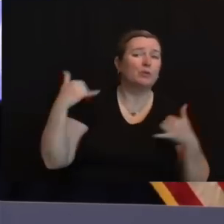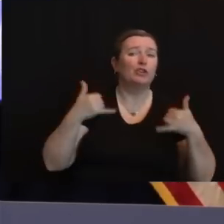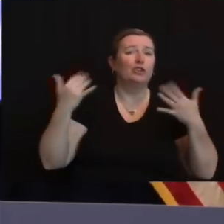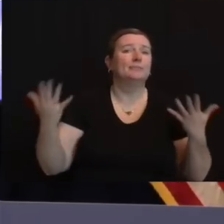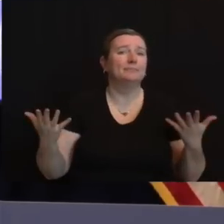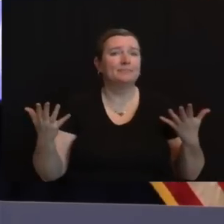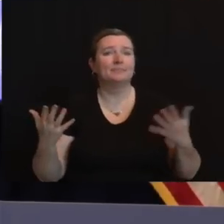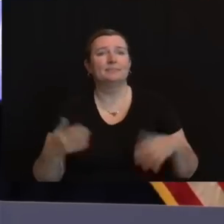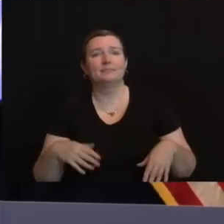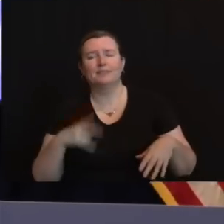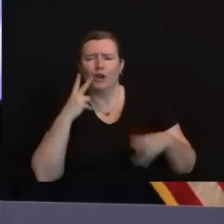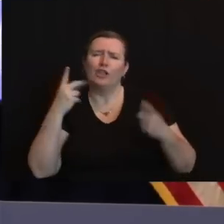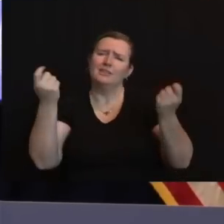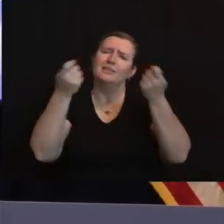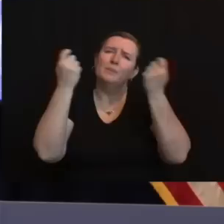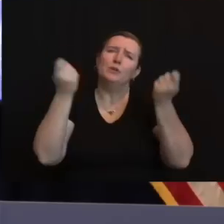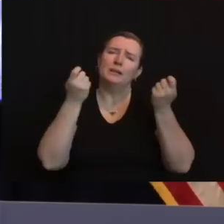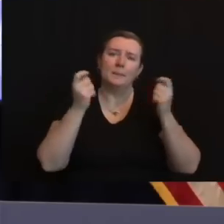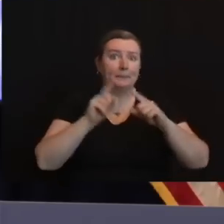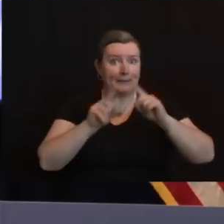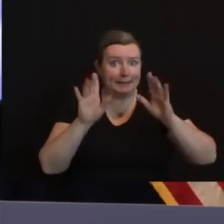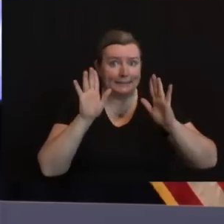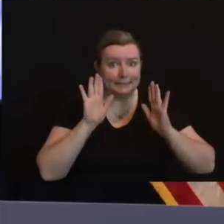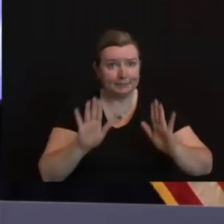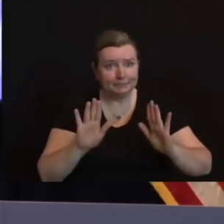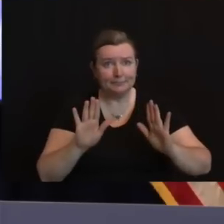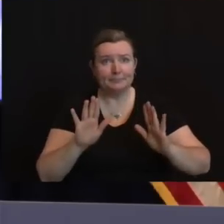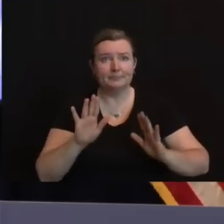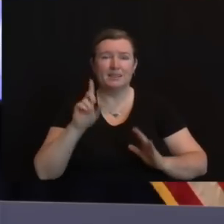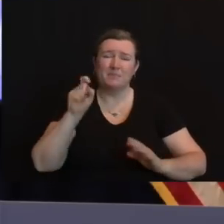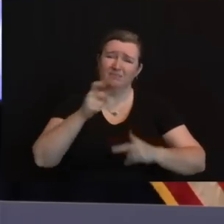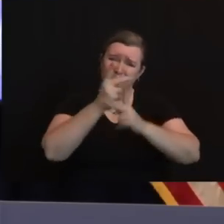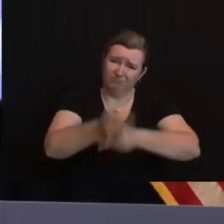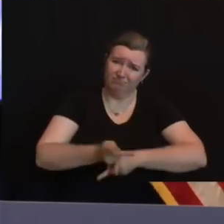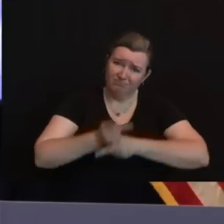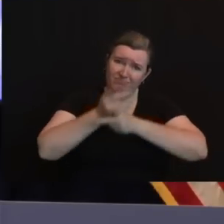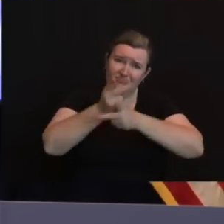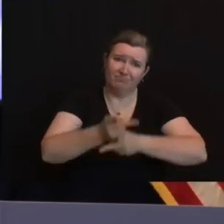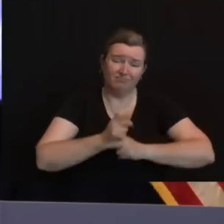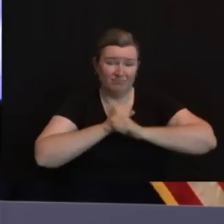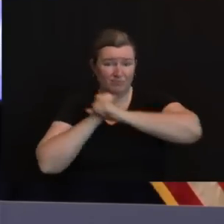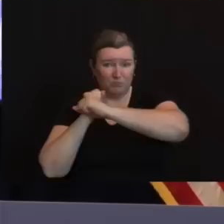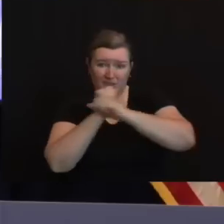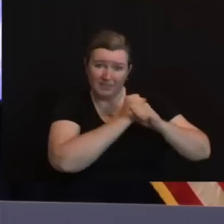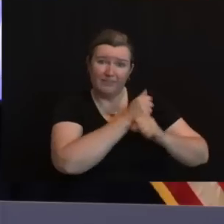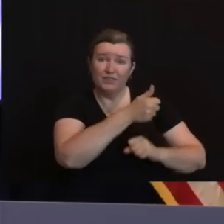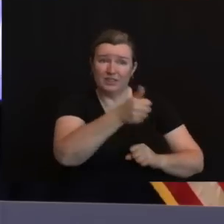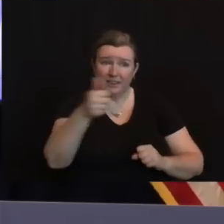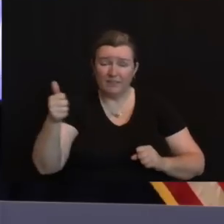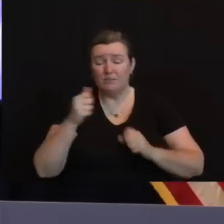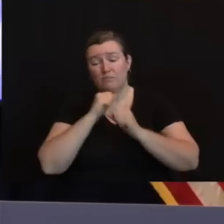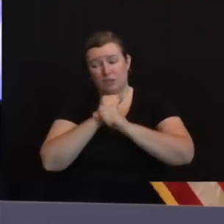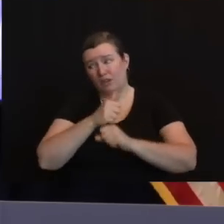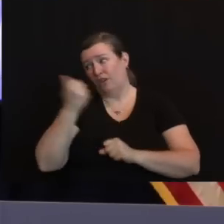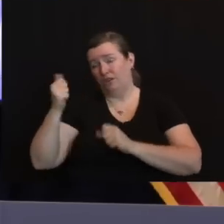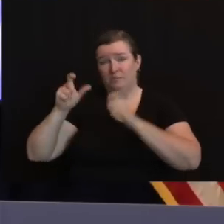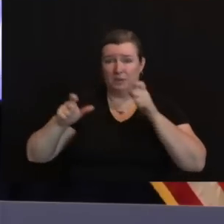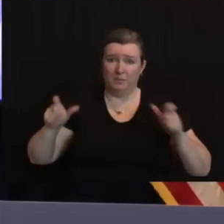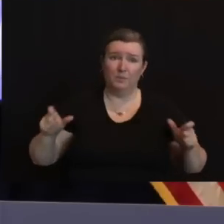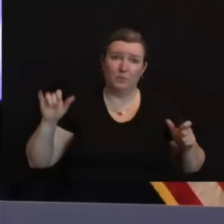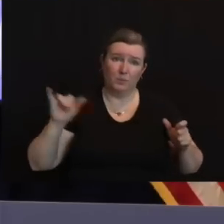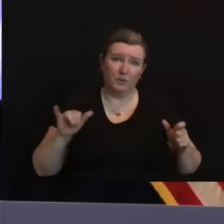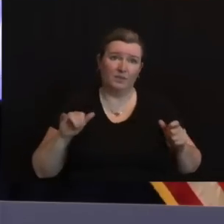celebrating, but we must continue taking precautions to protect yourselves and others. COVID-19 is